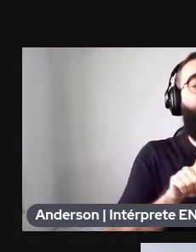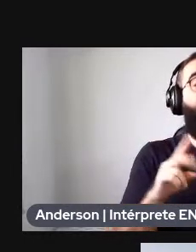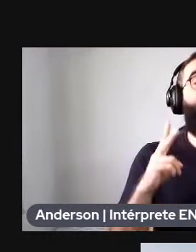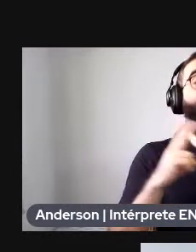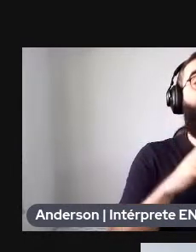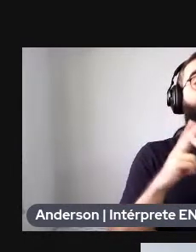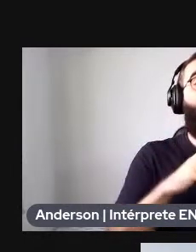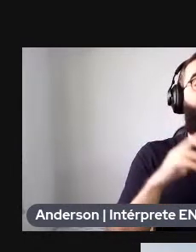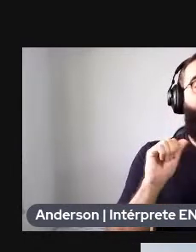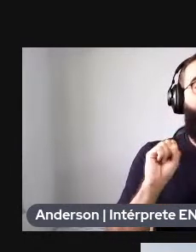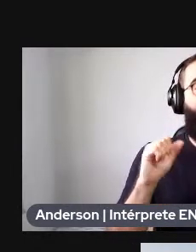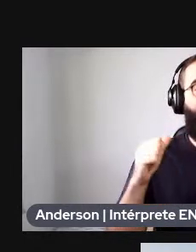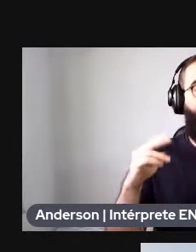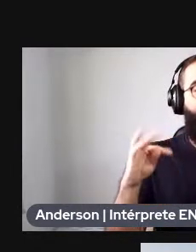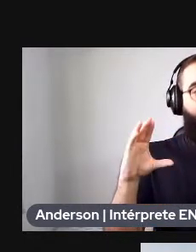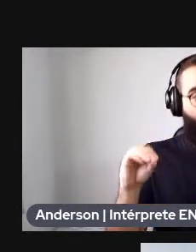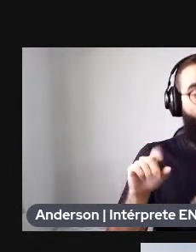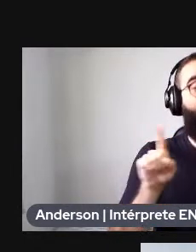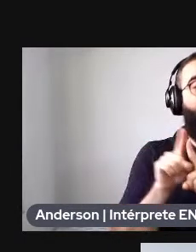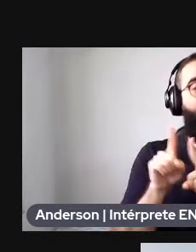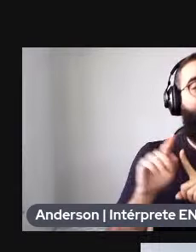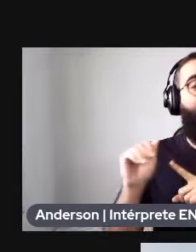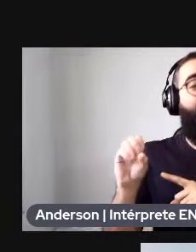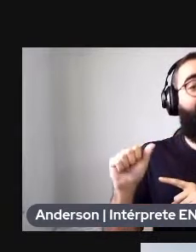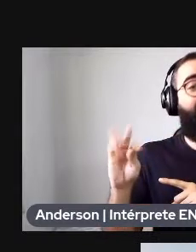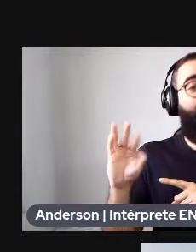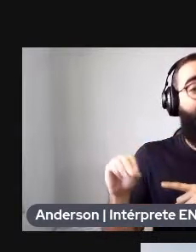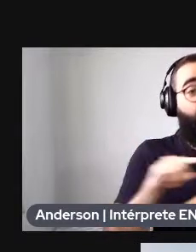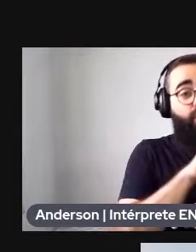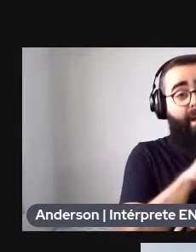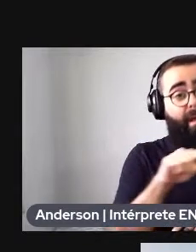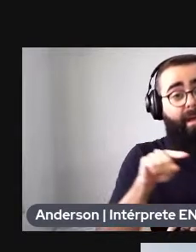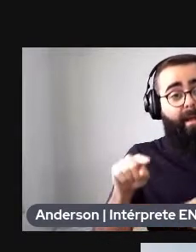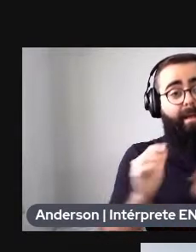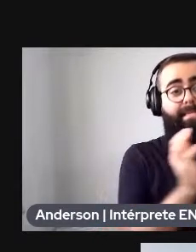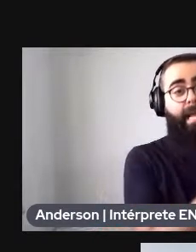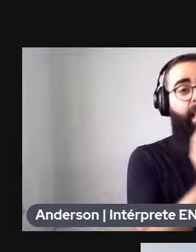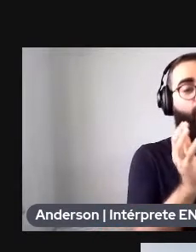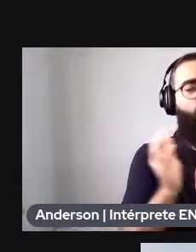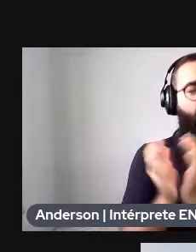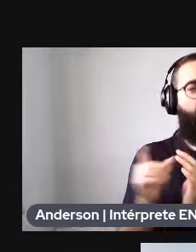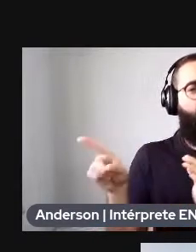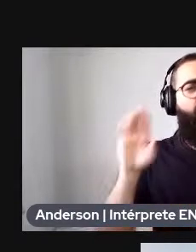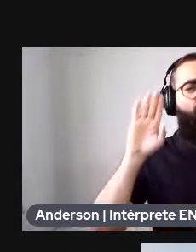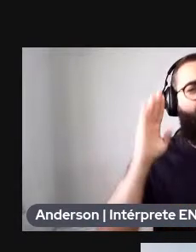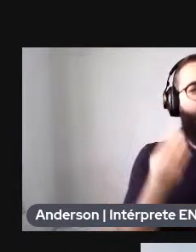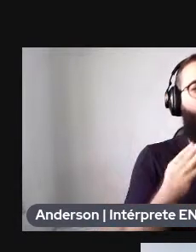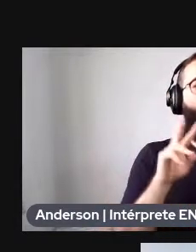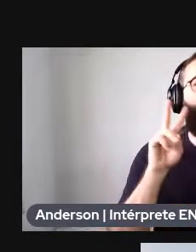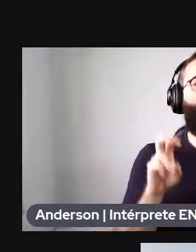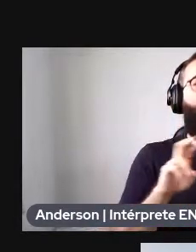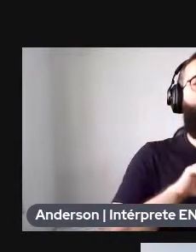the expression of these categories, with the emphasis on differences between those languages,